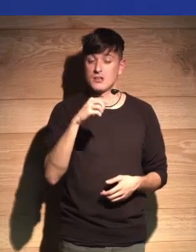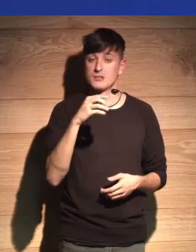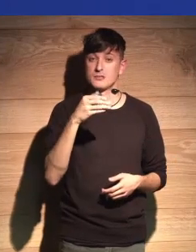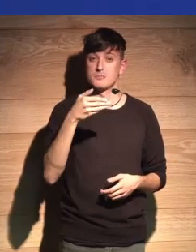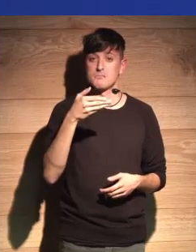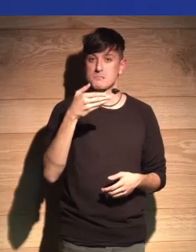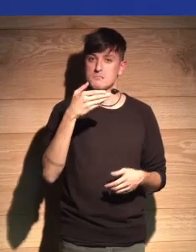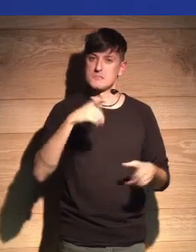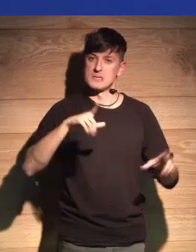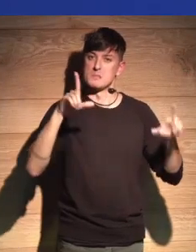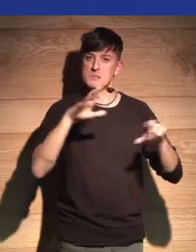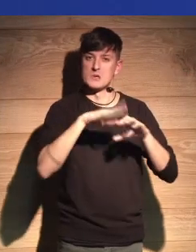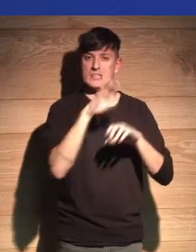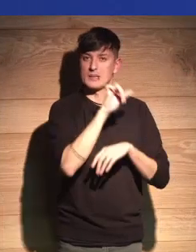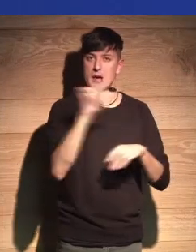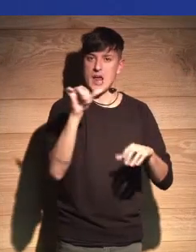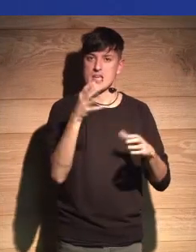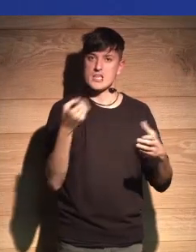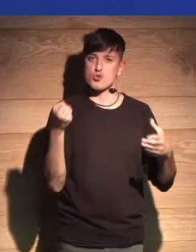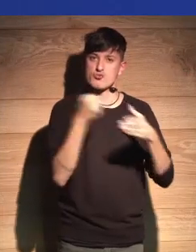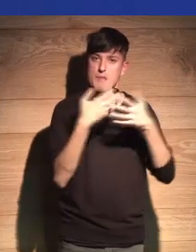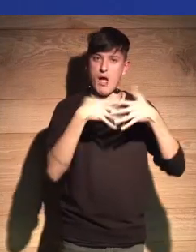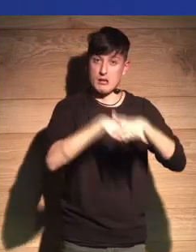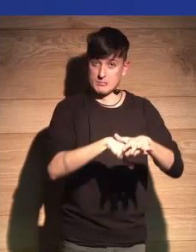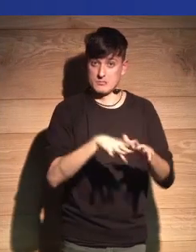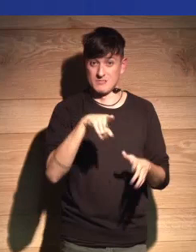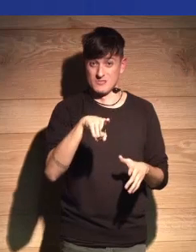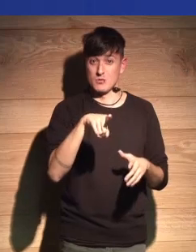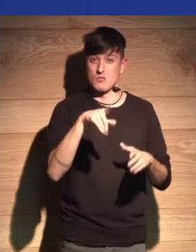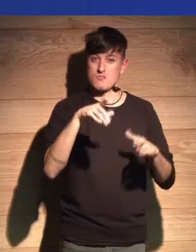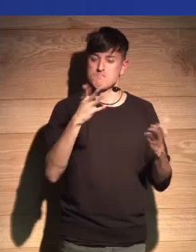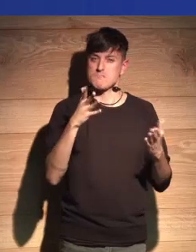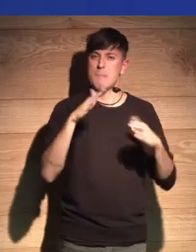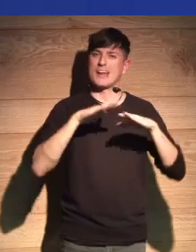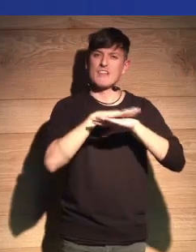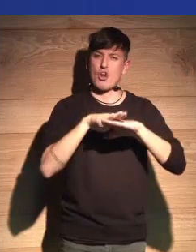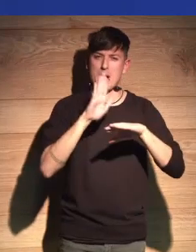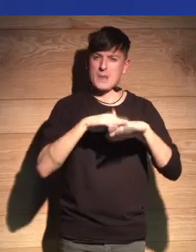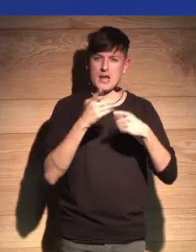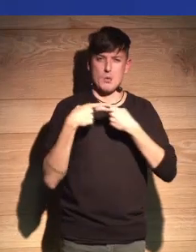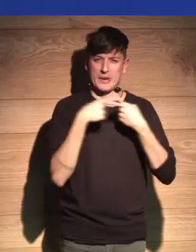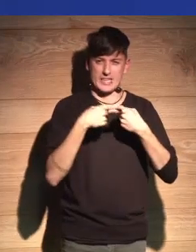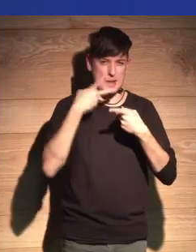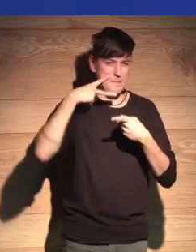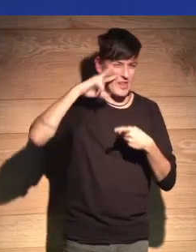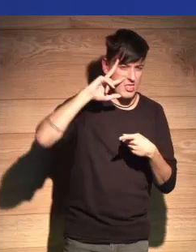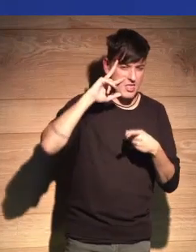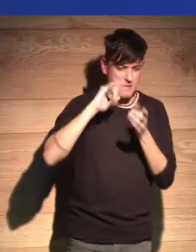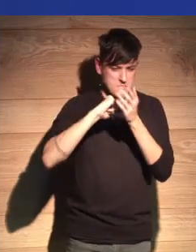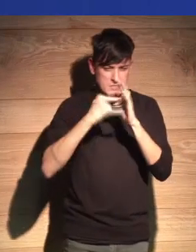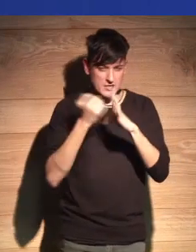we're working for inclusive science. This meeting offers a platform where we can